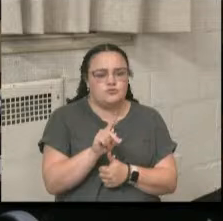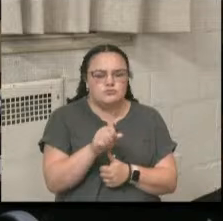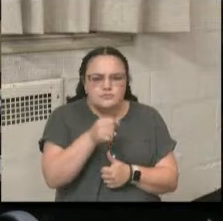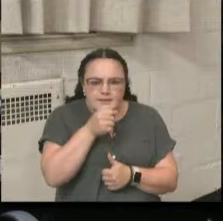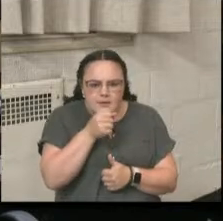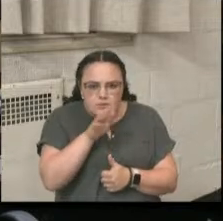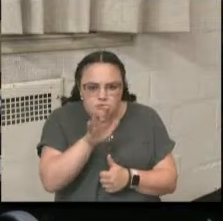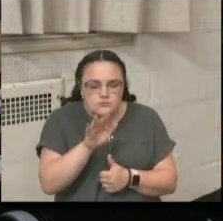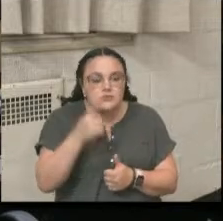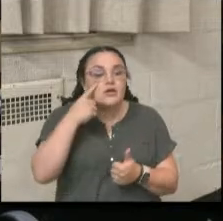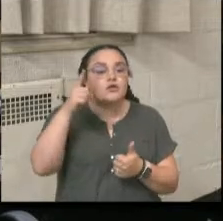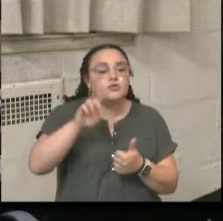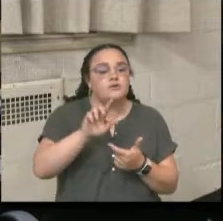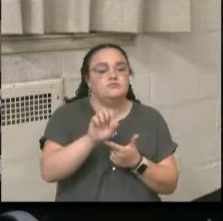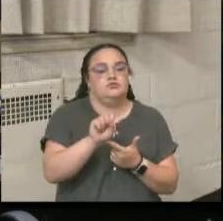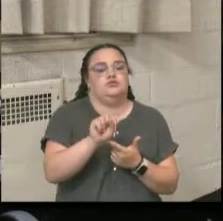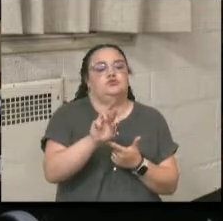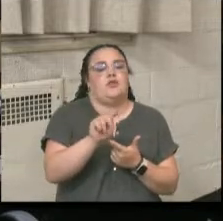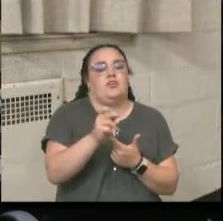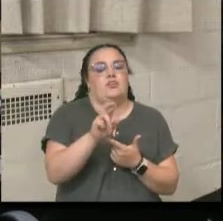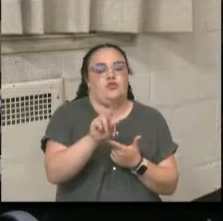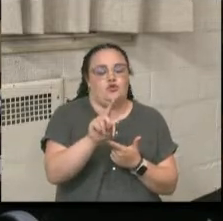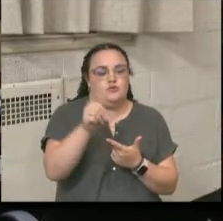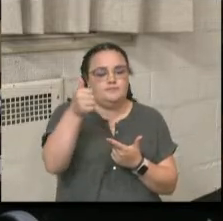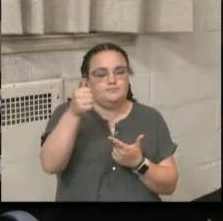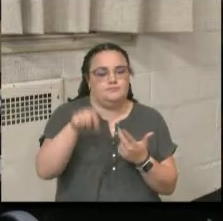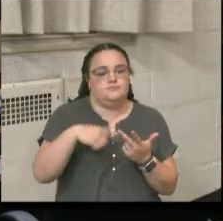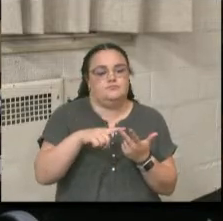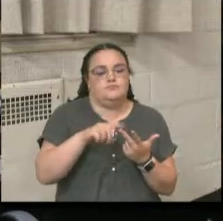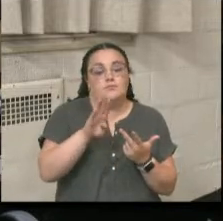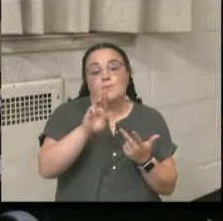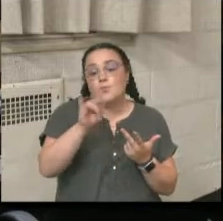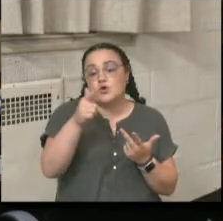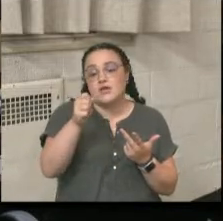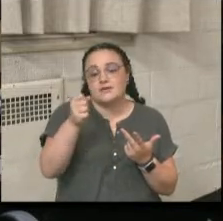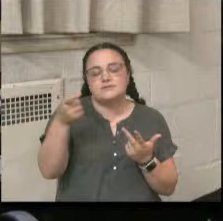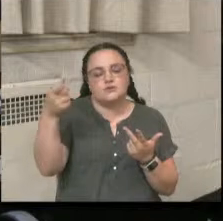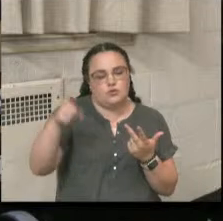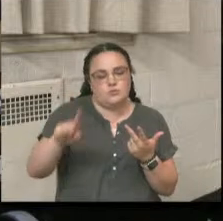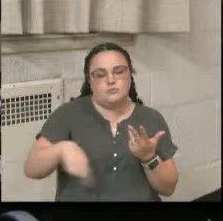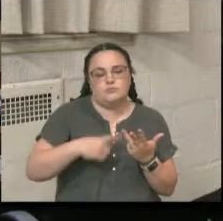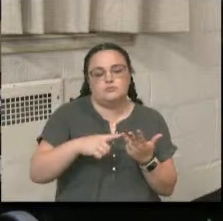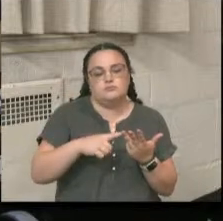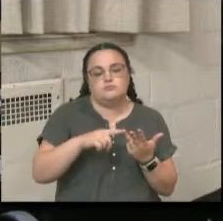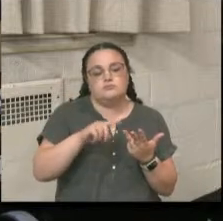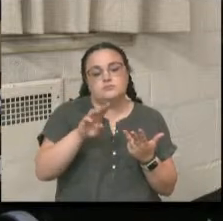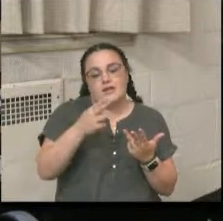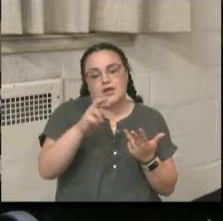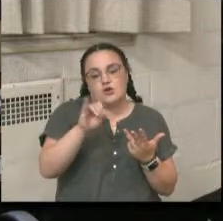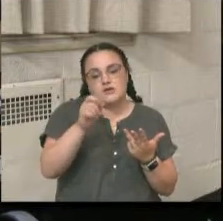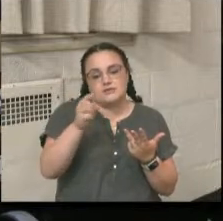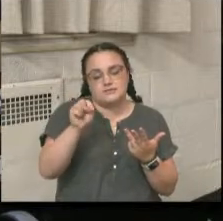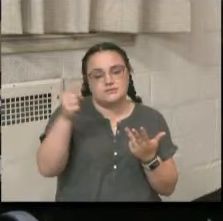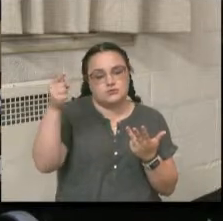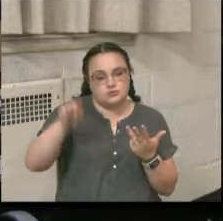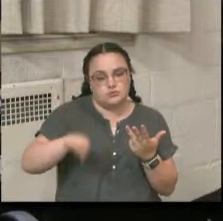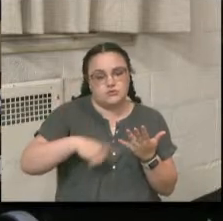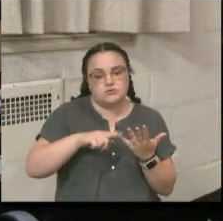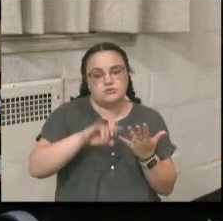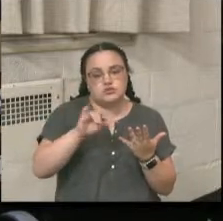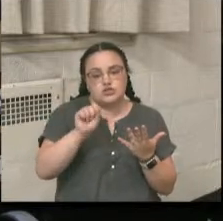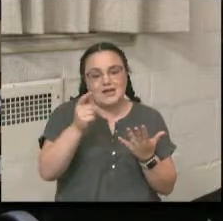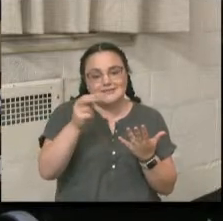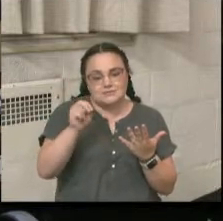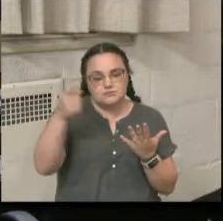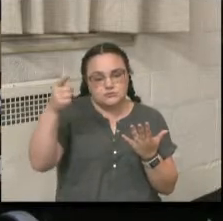Aye. Ms. Wheeler Strother, Aye. Mr. Briggs, Aye. Dr. Harris, Aye. Mr. Jackson, Aye. Mrs.